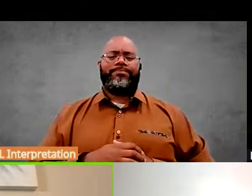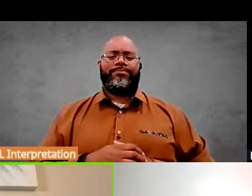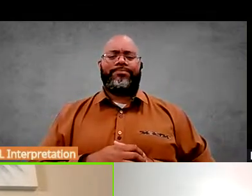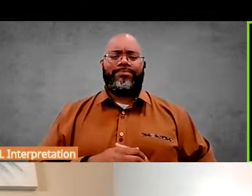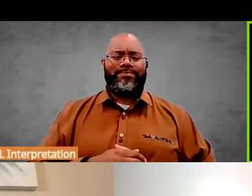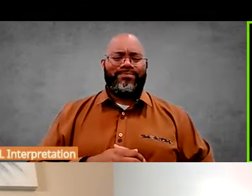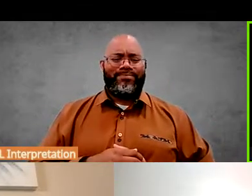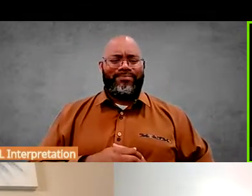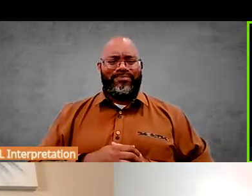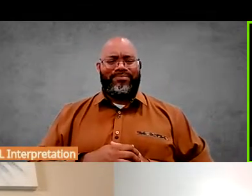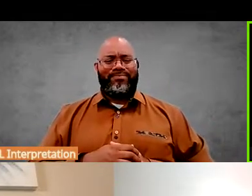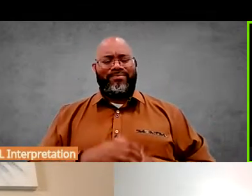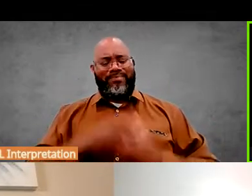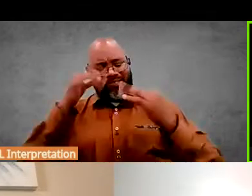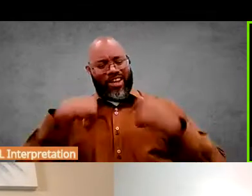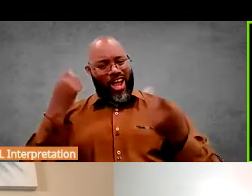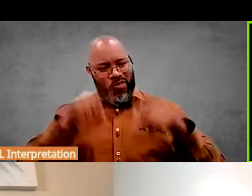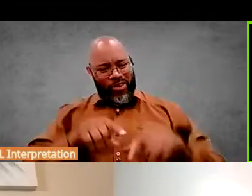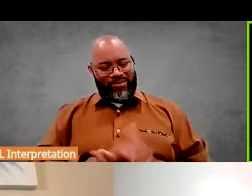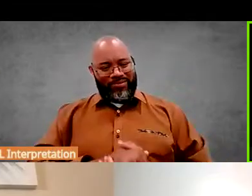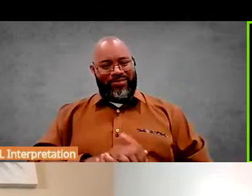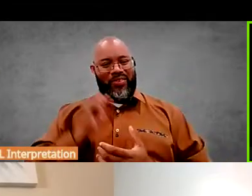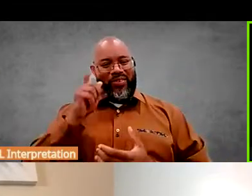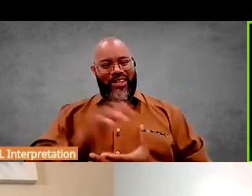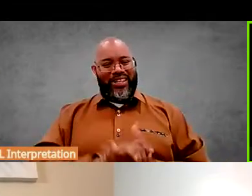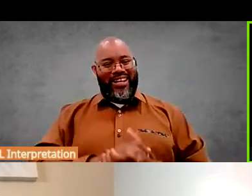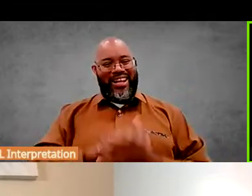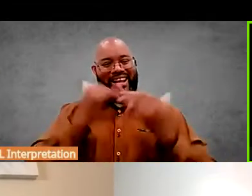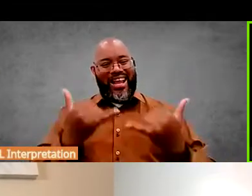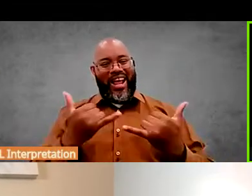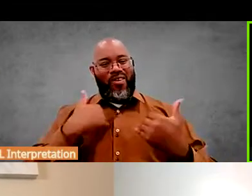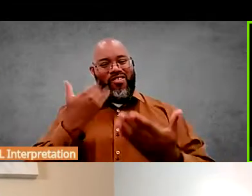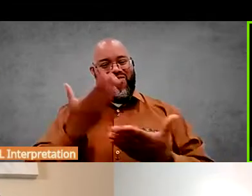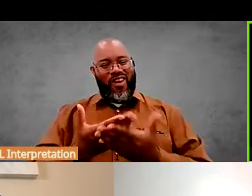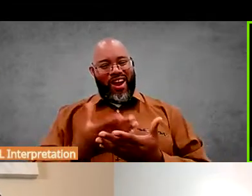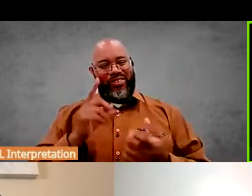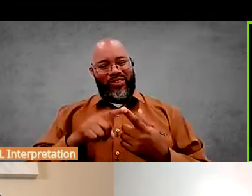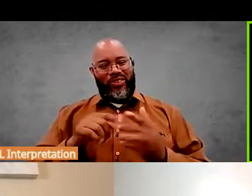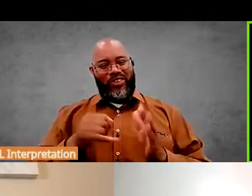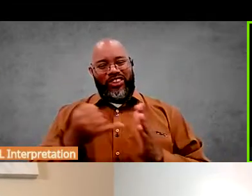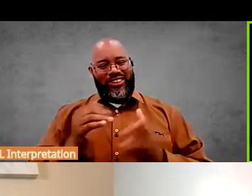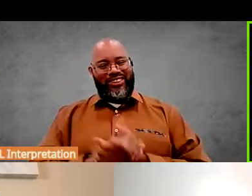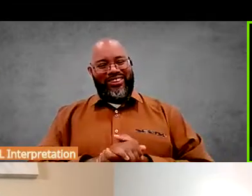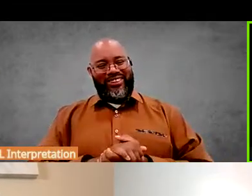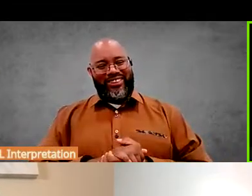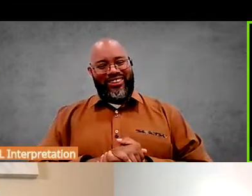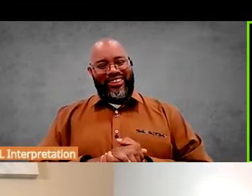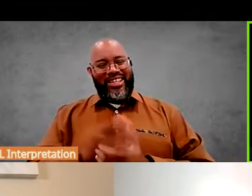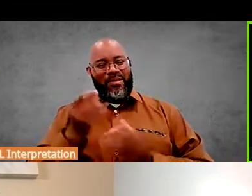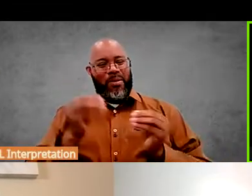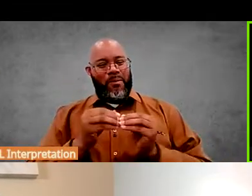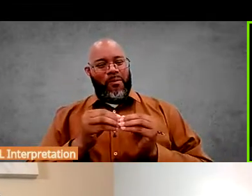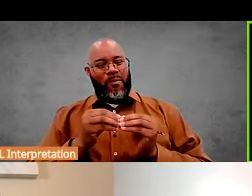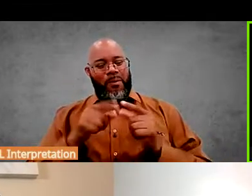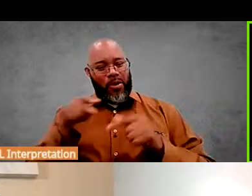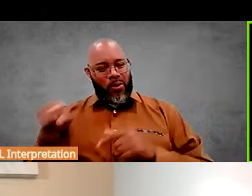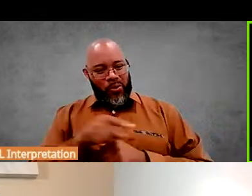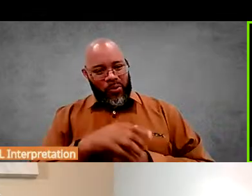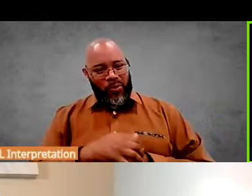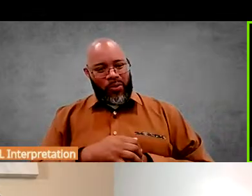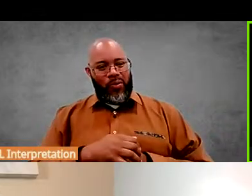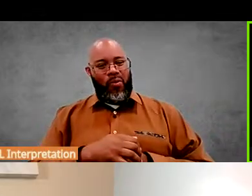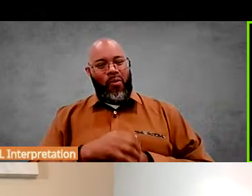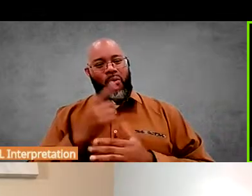Yeah, I definitely agree. Okay, now we're getting into just, a little bit more about you guys, but